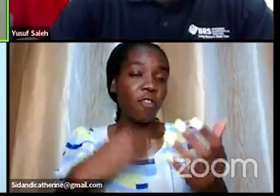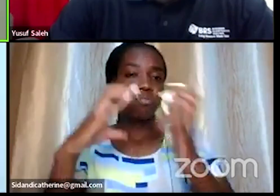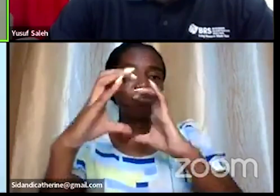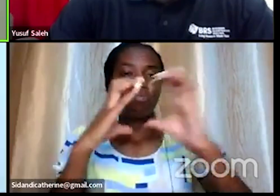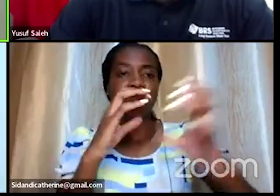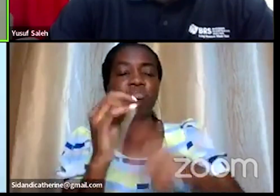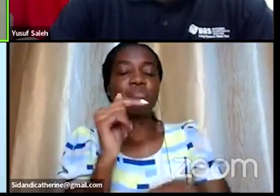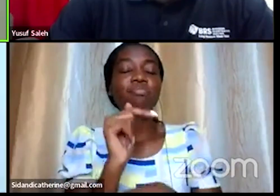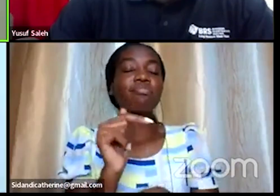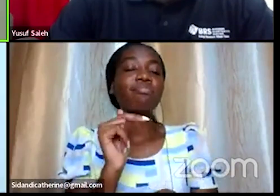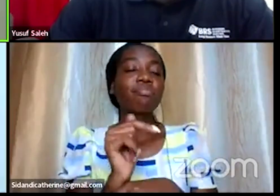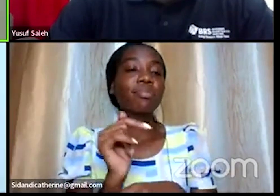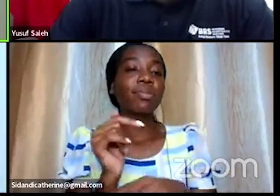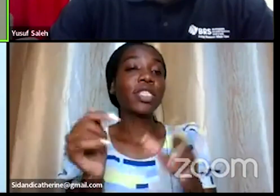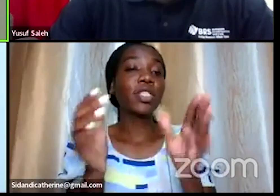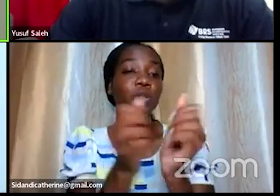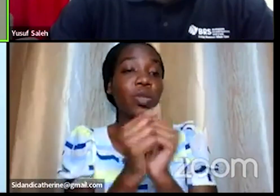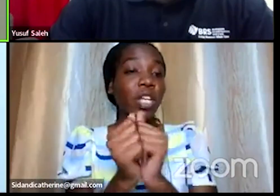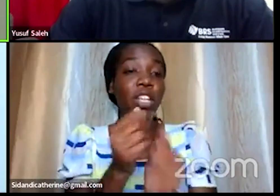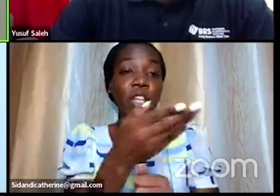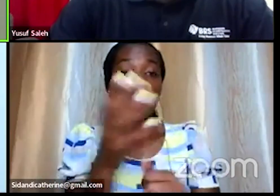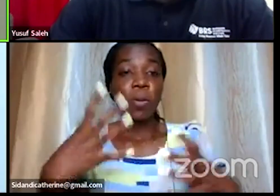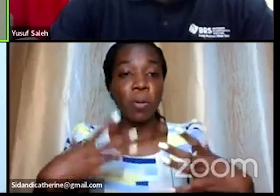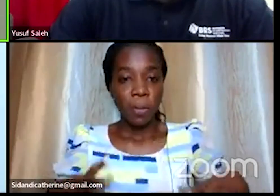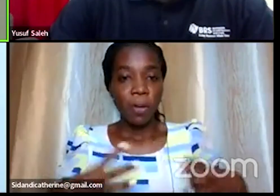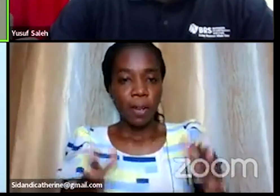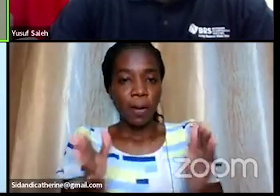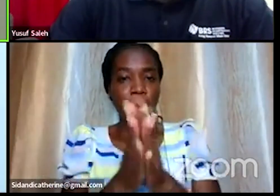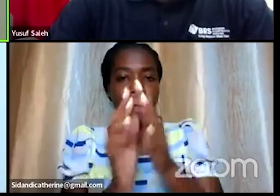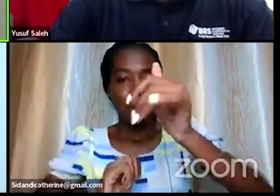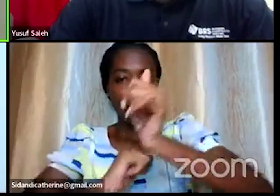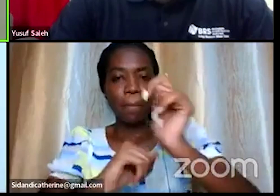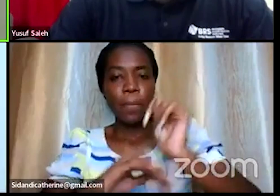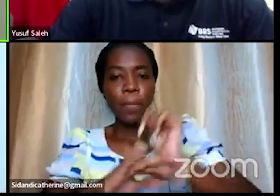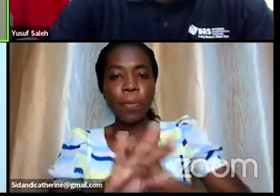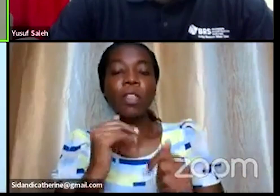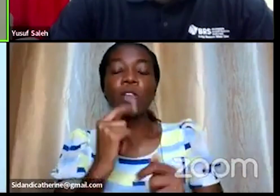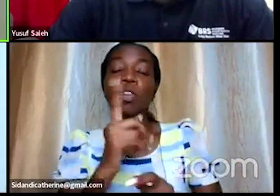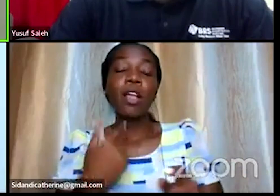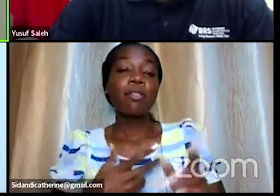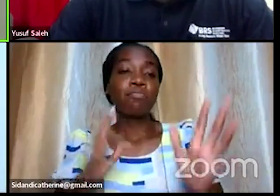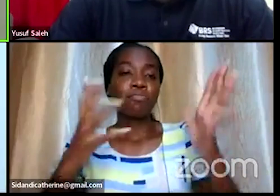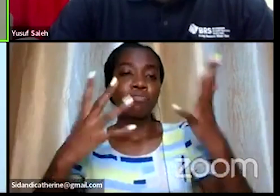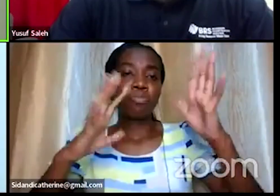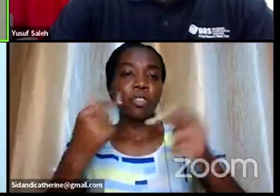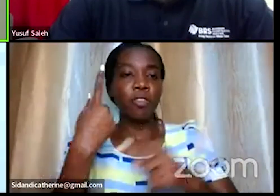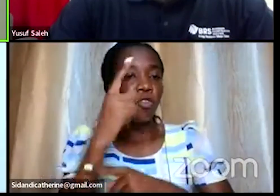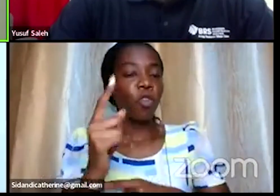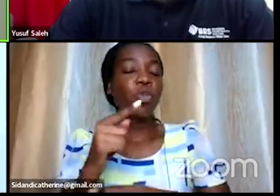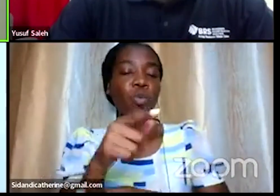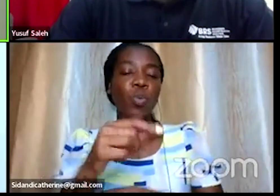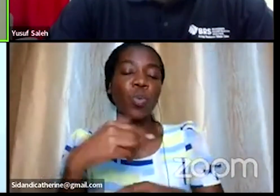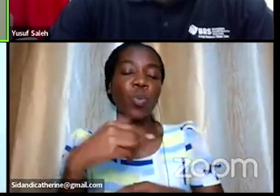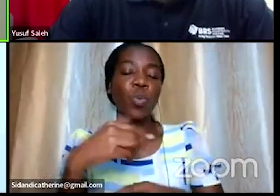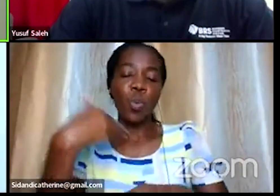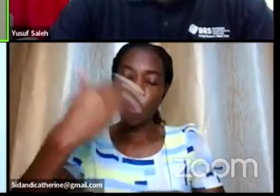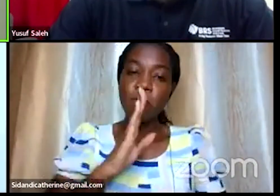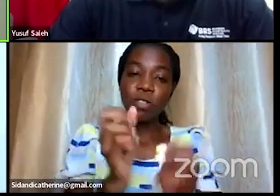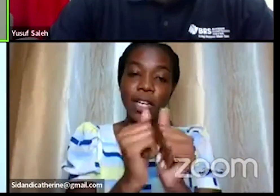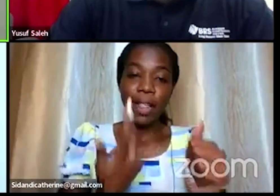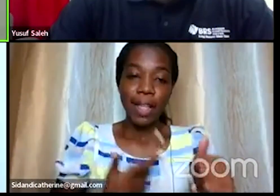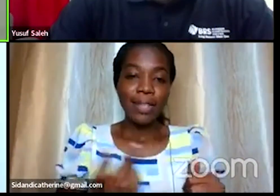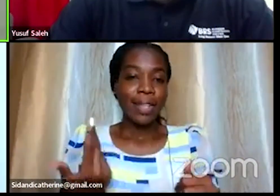conversations with you guys and with your support. So we want to appreciate you, our audience, for always making it here. We thank you,